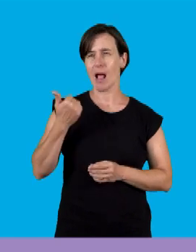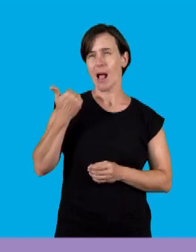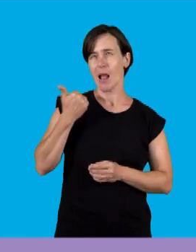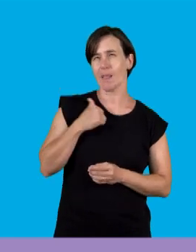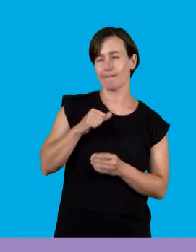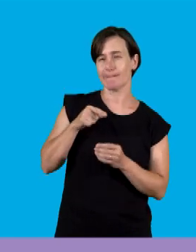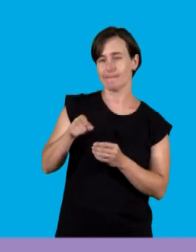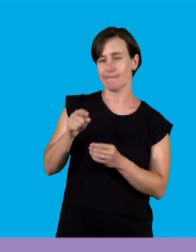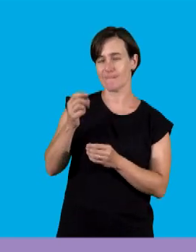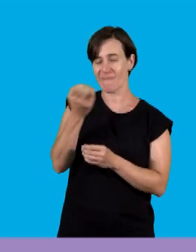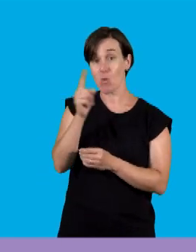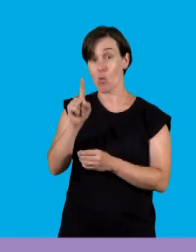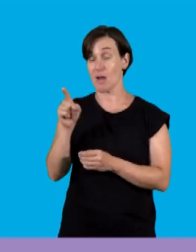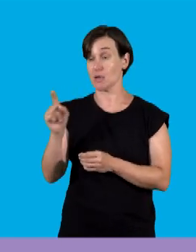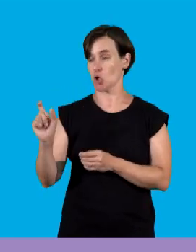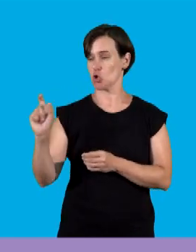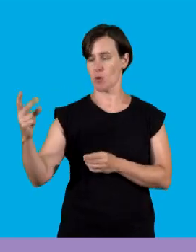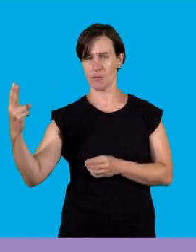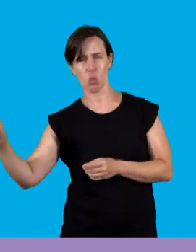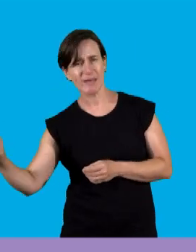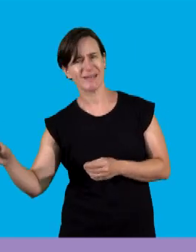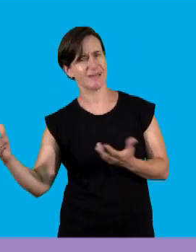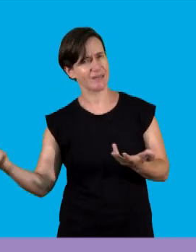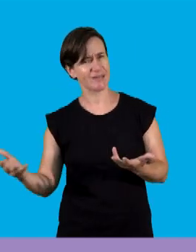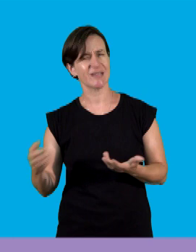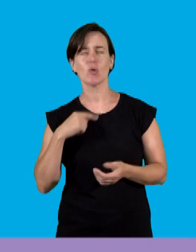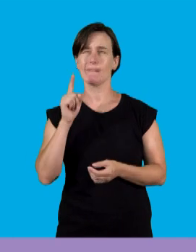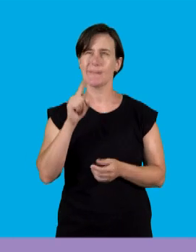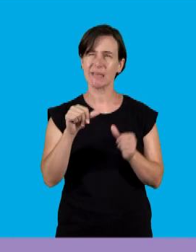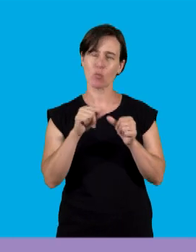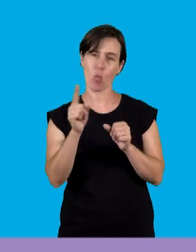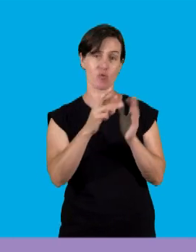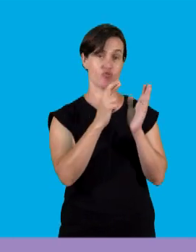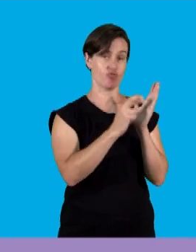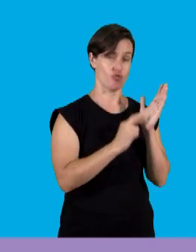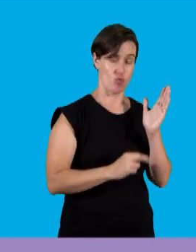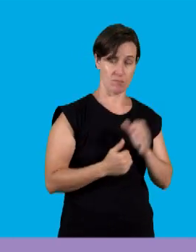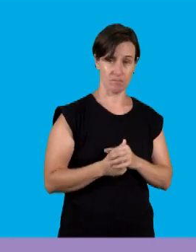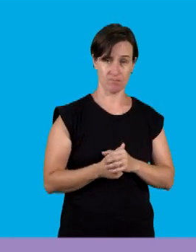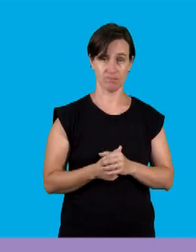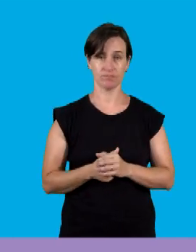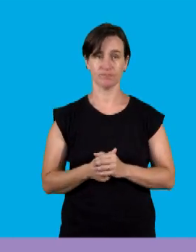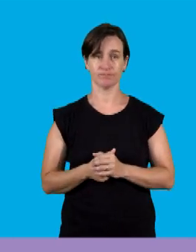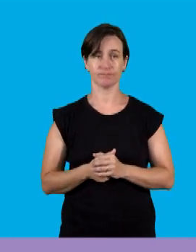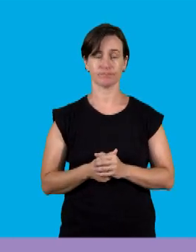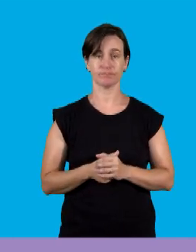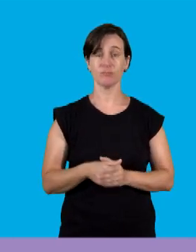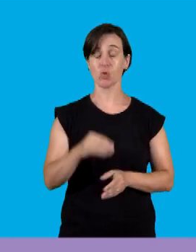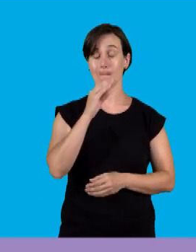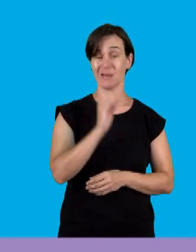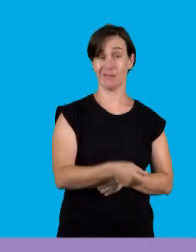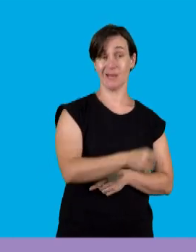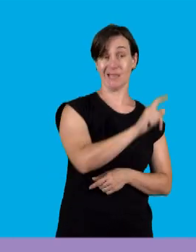the 20th term? Of course, we have to find our rule. So our rule is going to